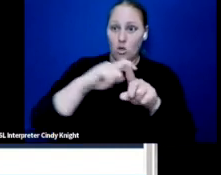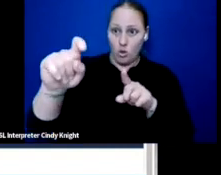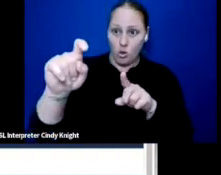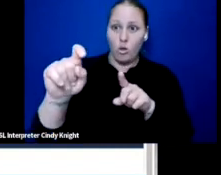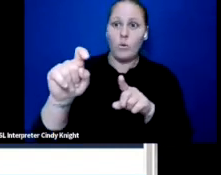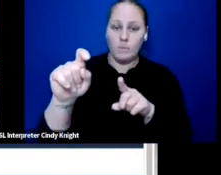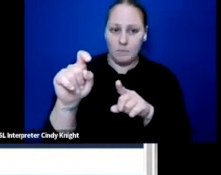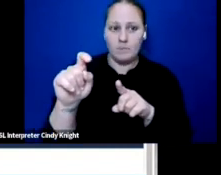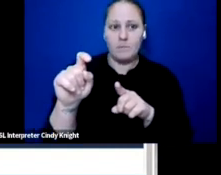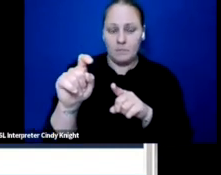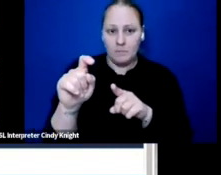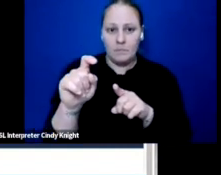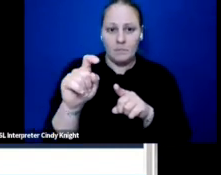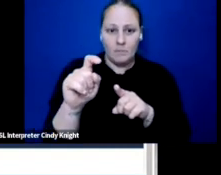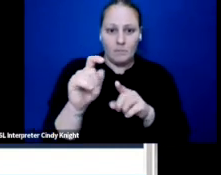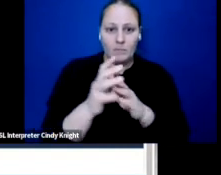that call,